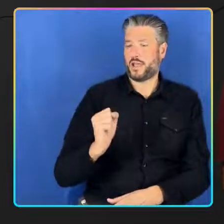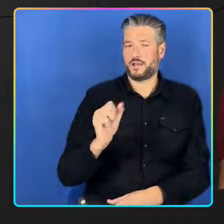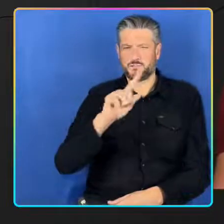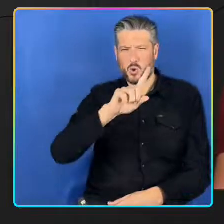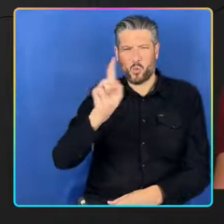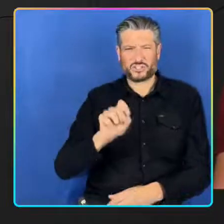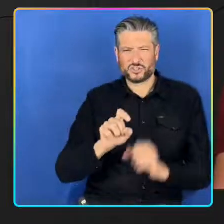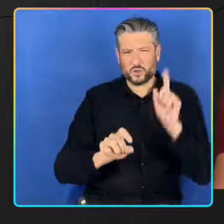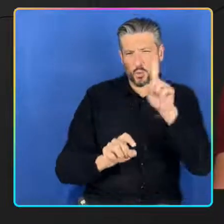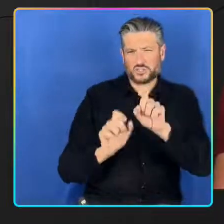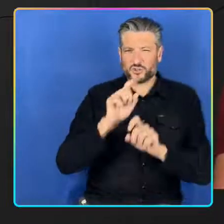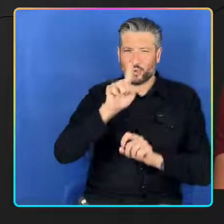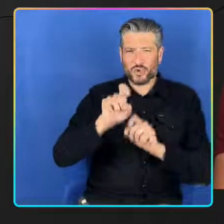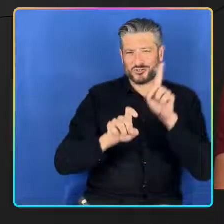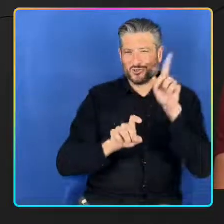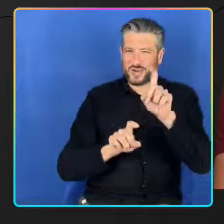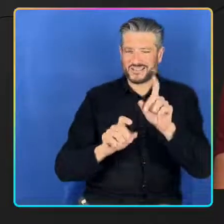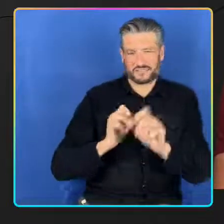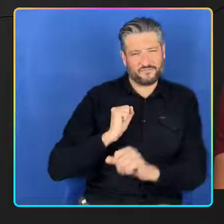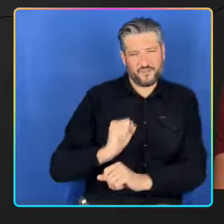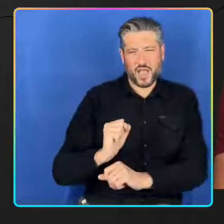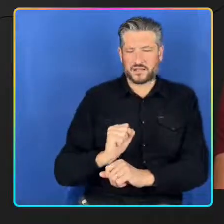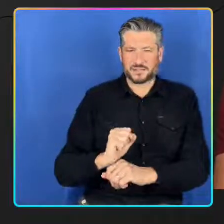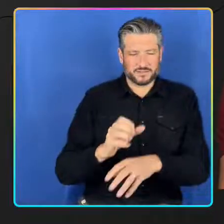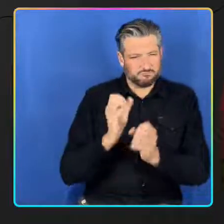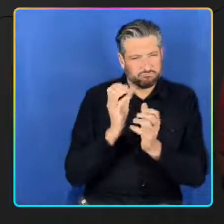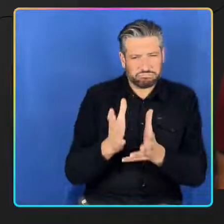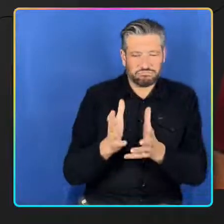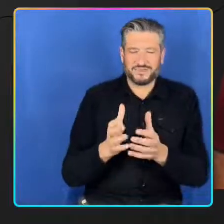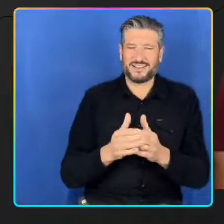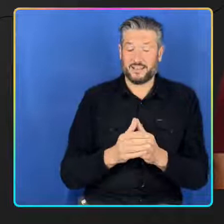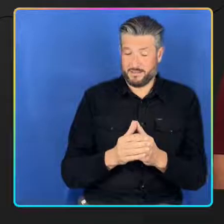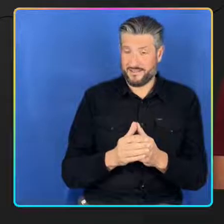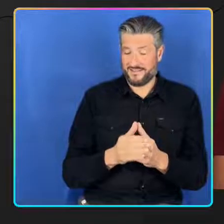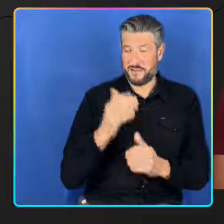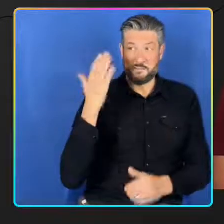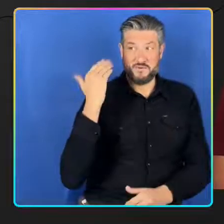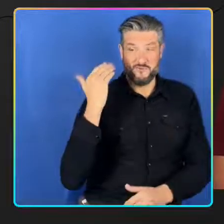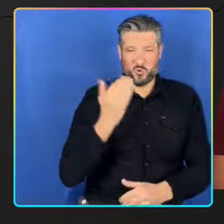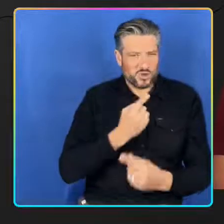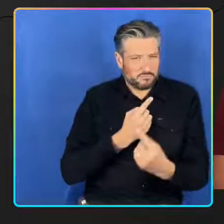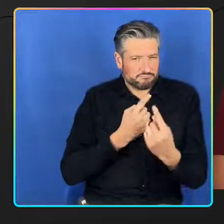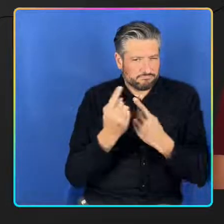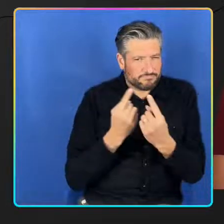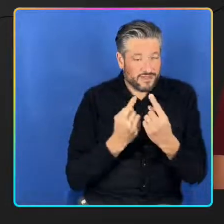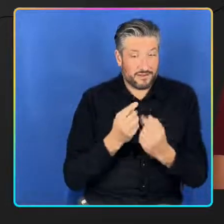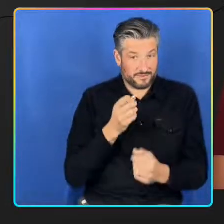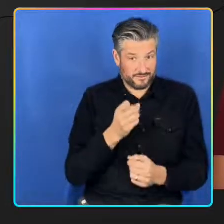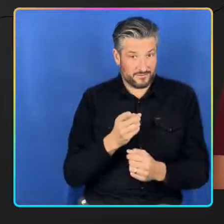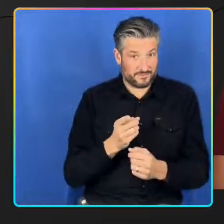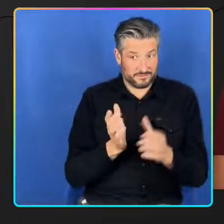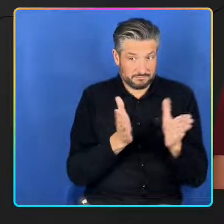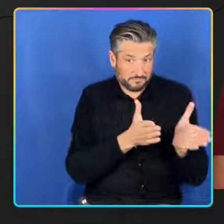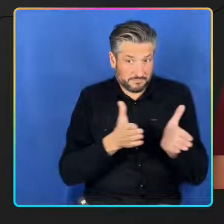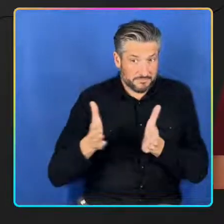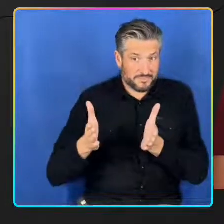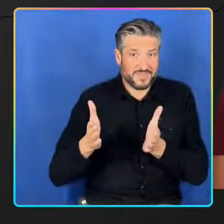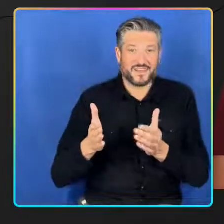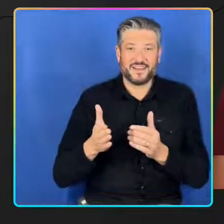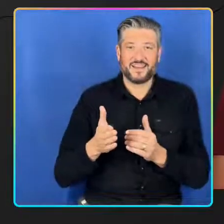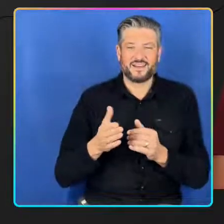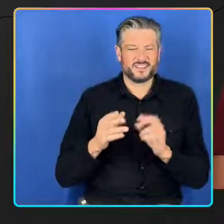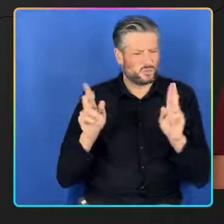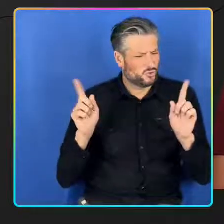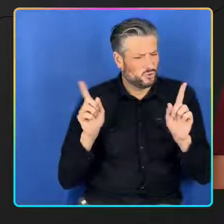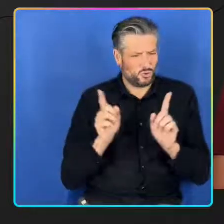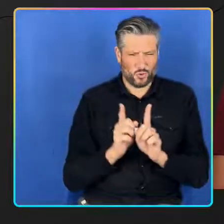We just discussed it before this in our prep session. You don't know the questions, but the only